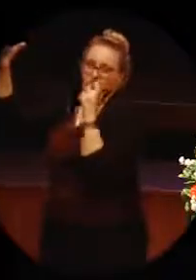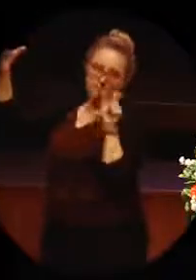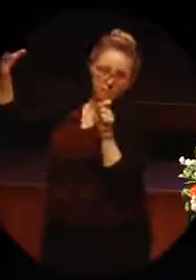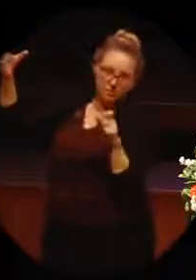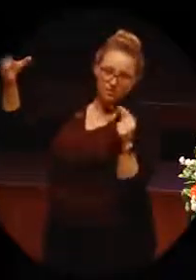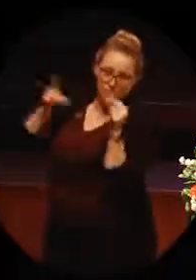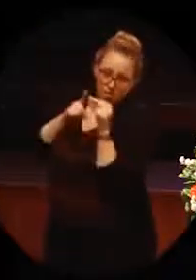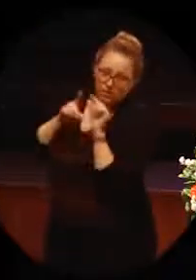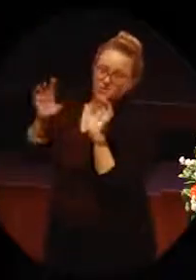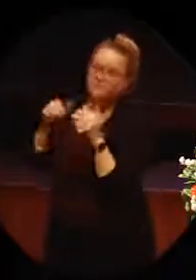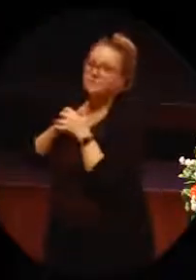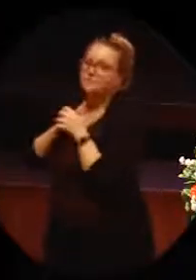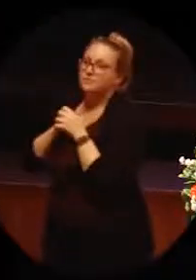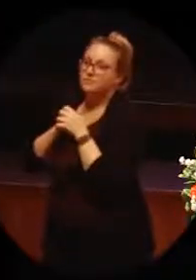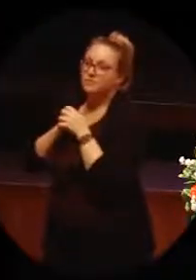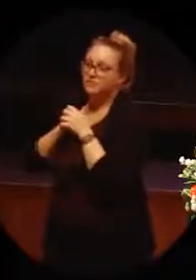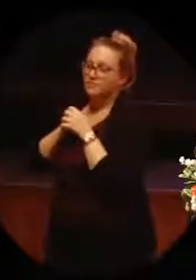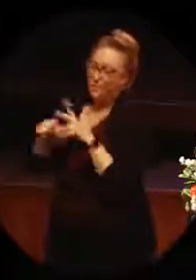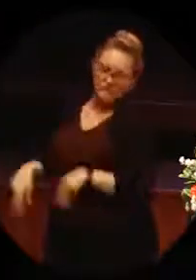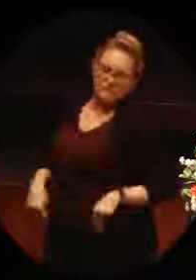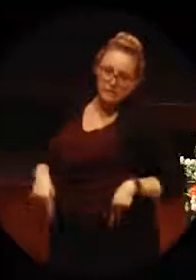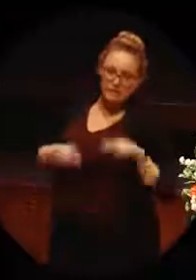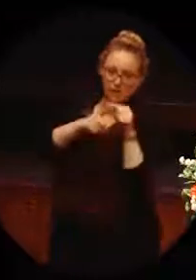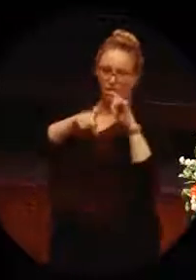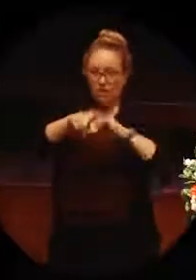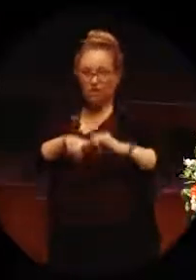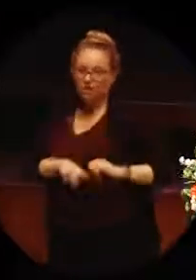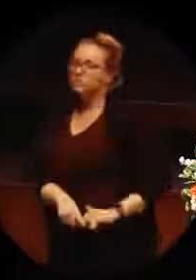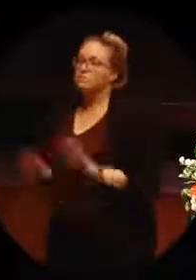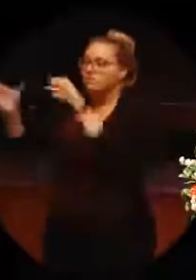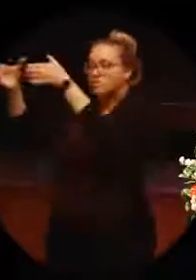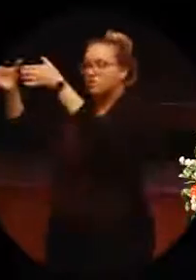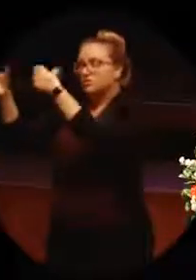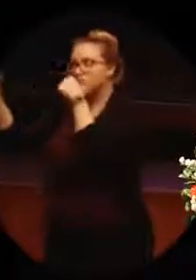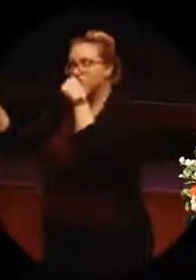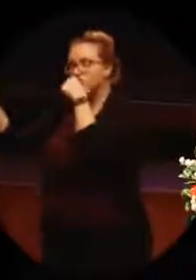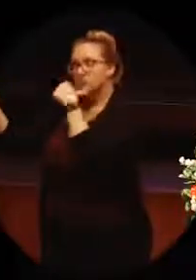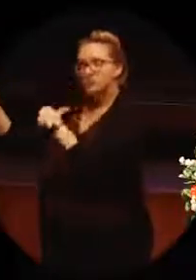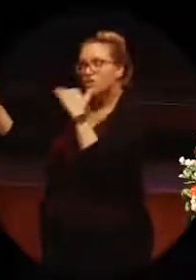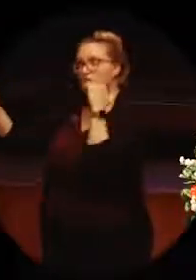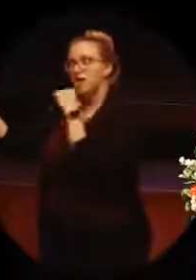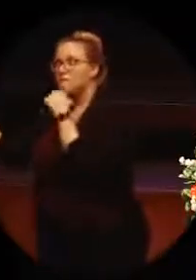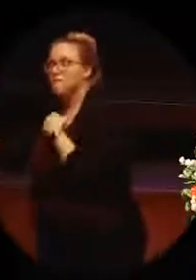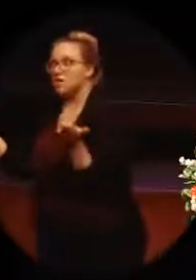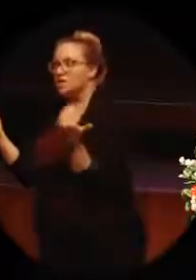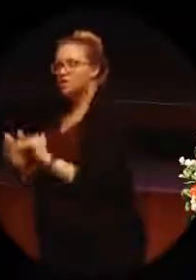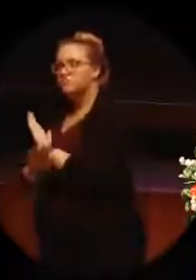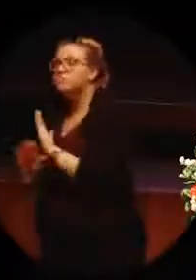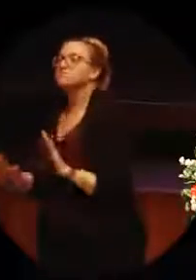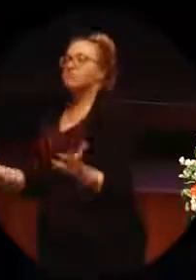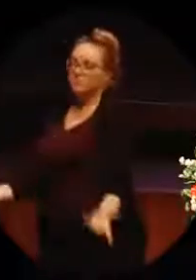these weren't his exact words. He used SEAL language. But he said, don't ever lie to me again.